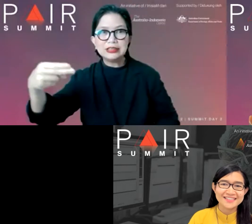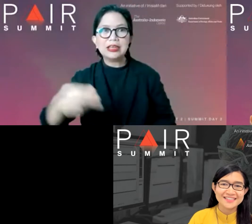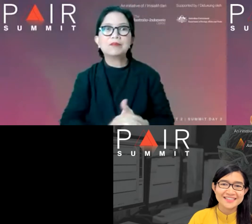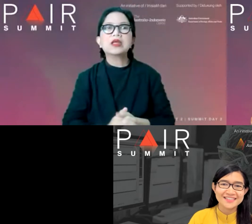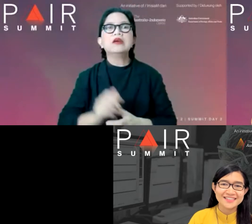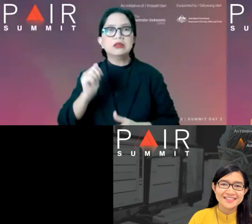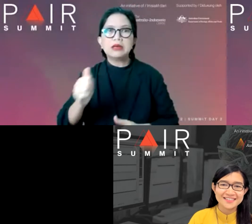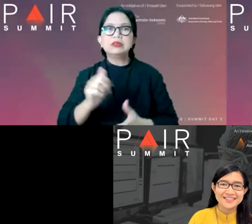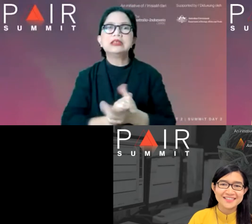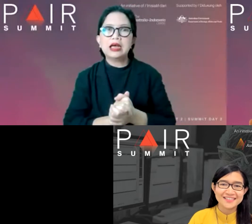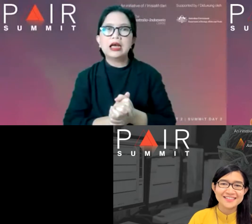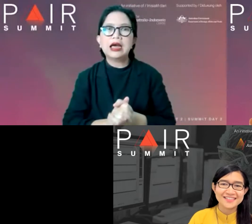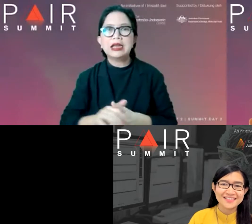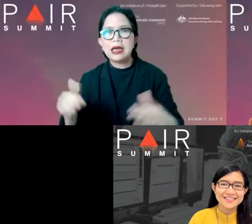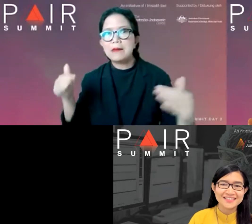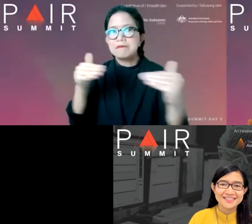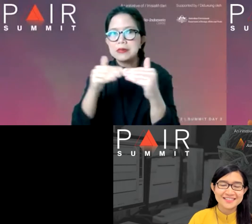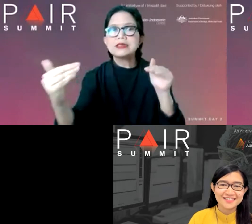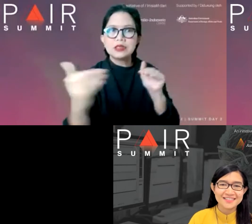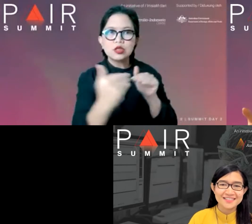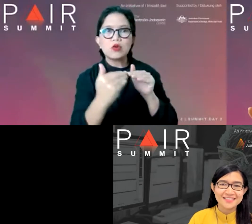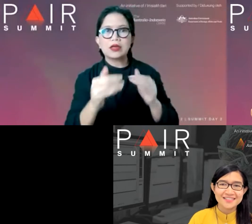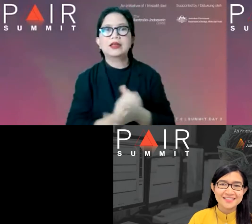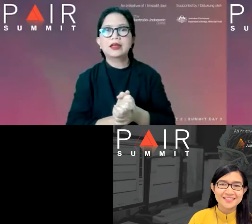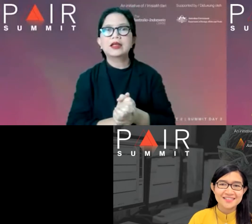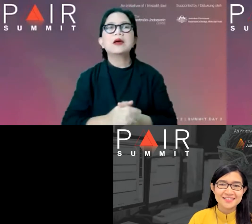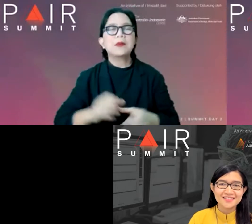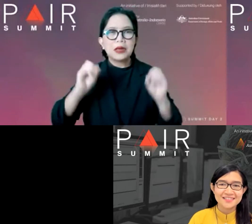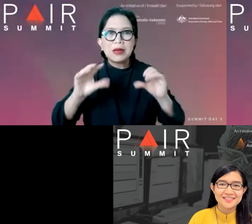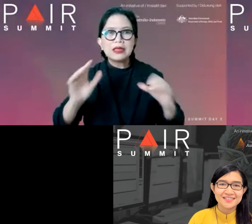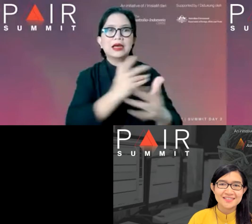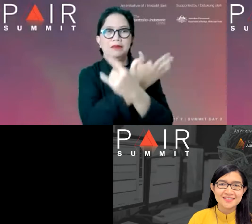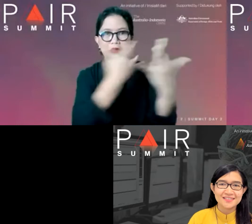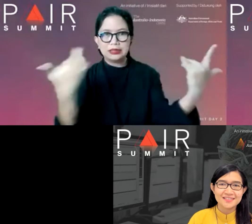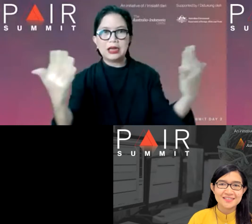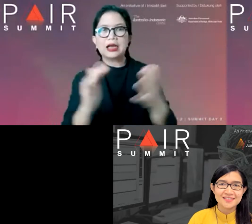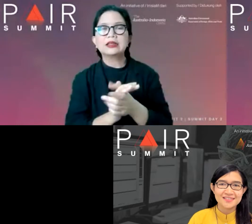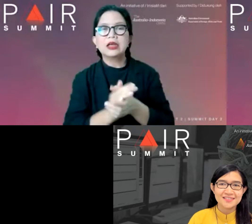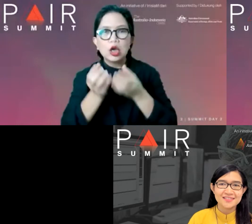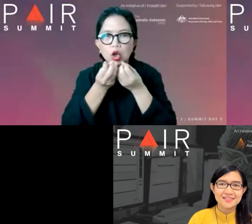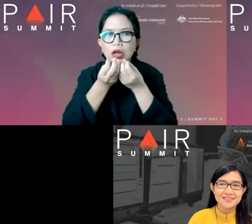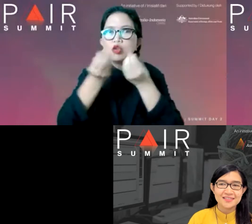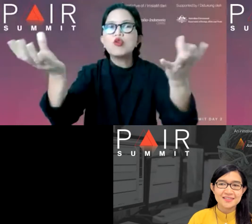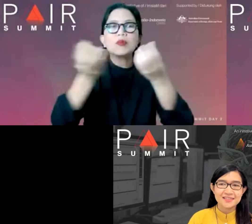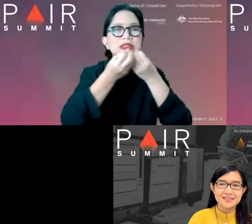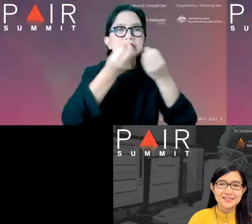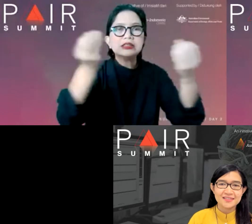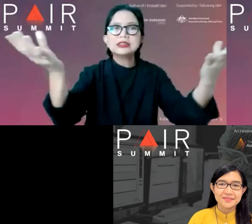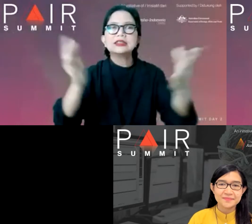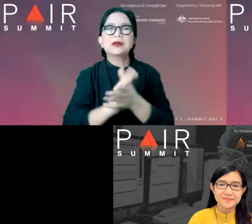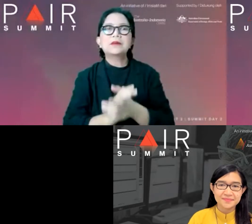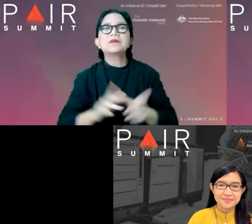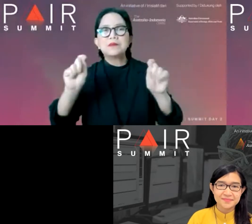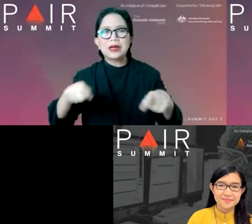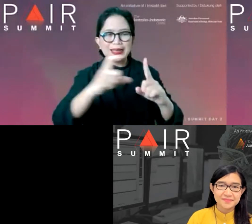working during COVID to get information out there using whatever digital means was available. One of the